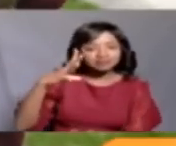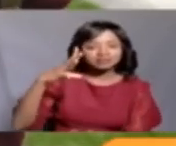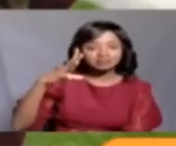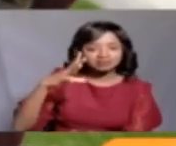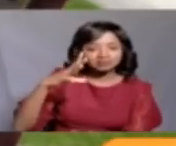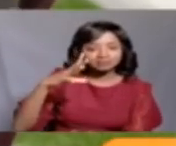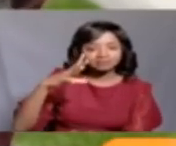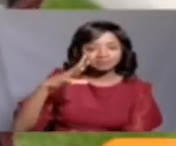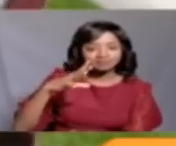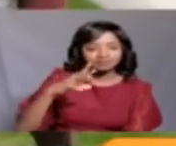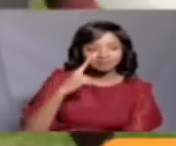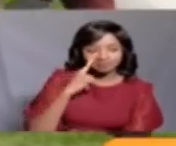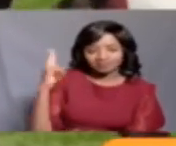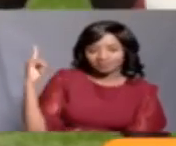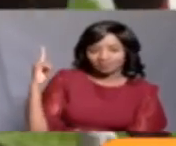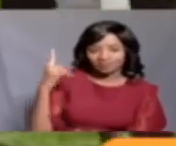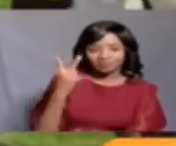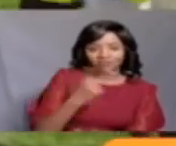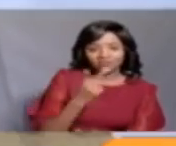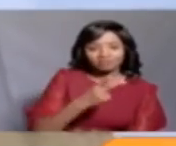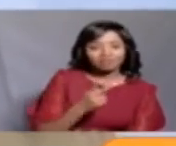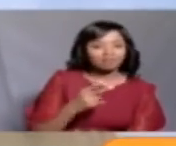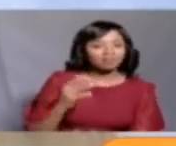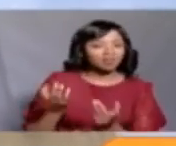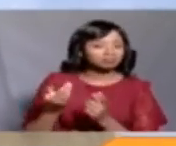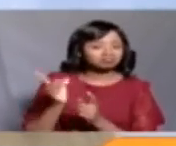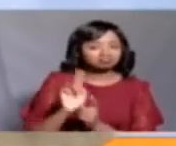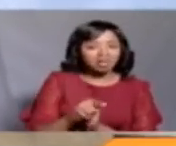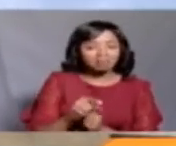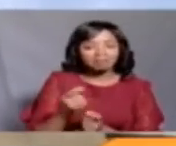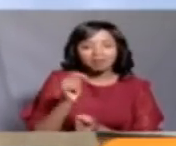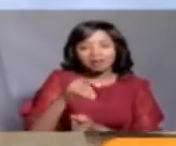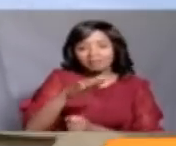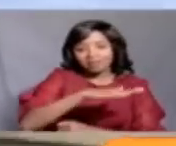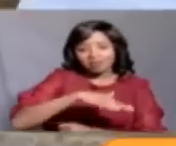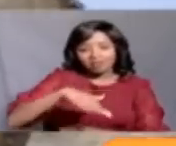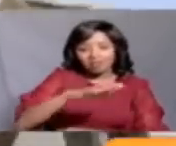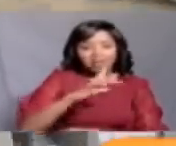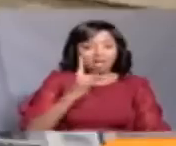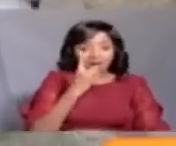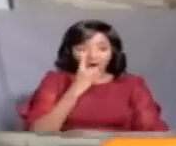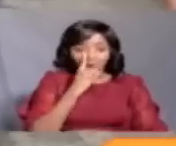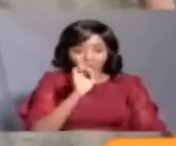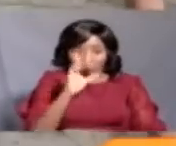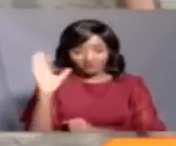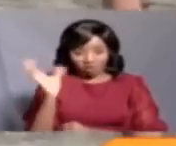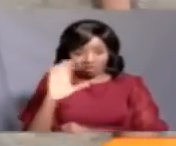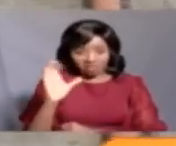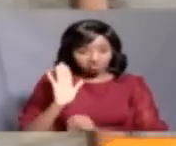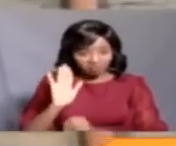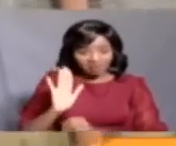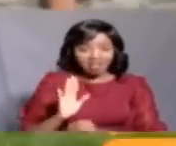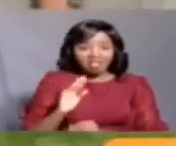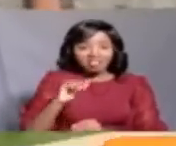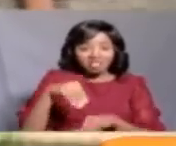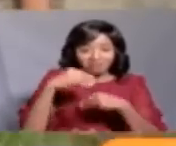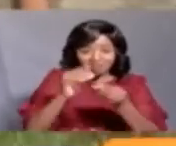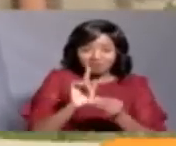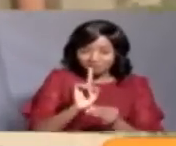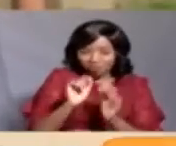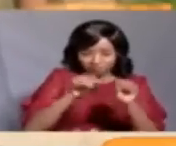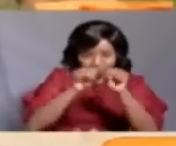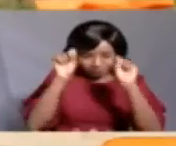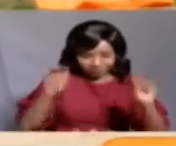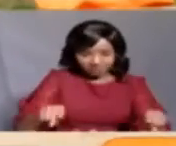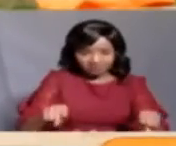colleague Emmanuel are on a routine spot check at one of their clients' homes where they installed one of the